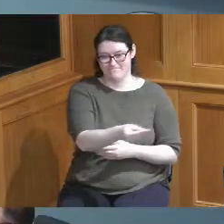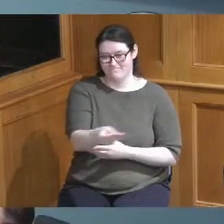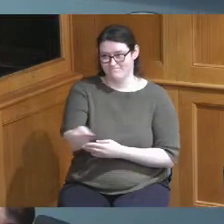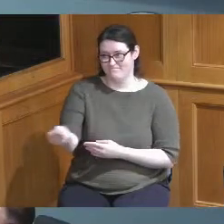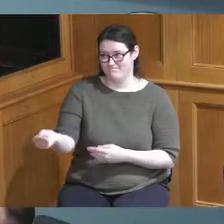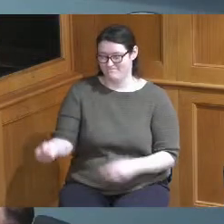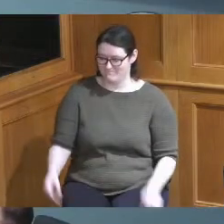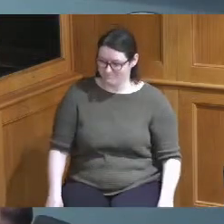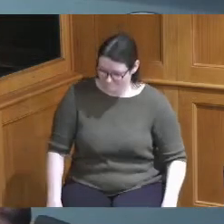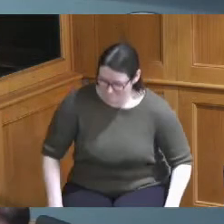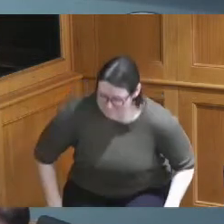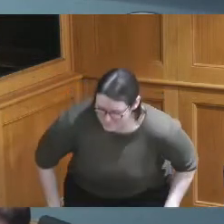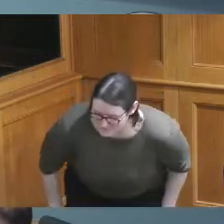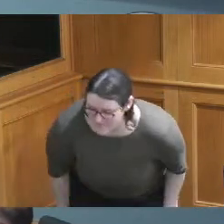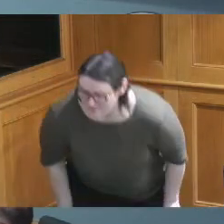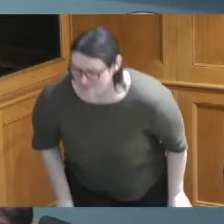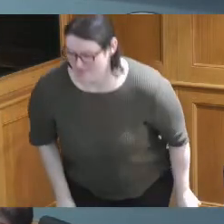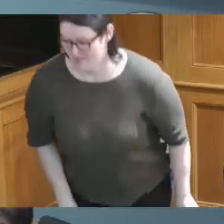Thank you.